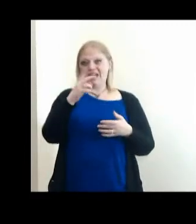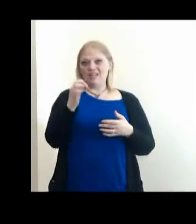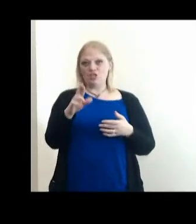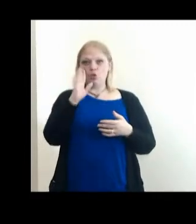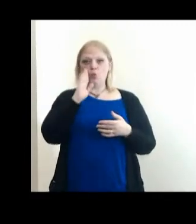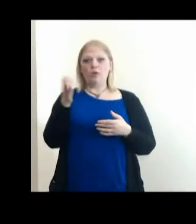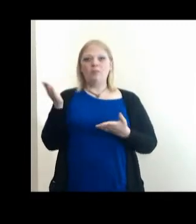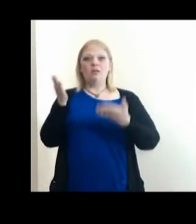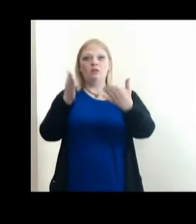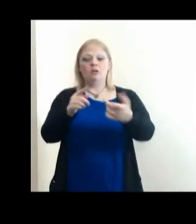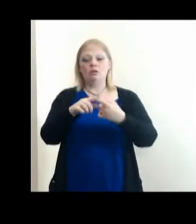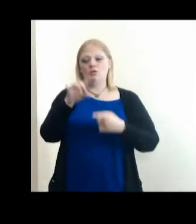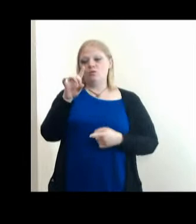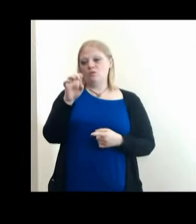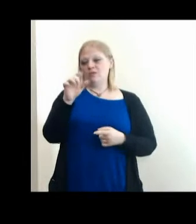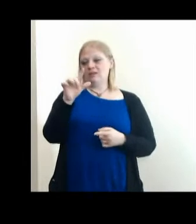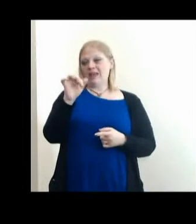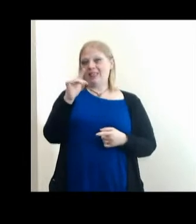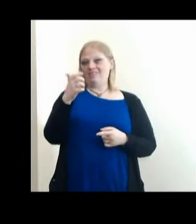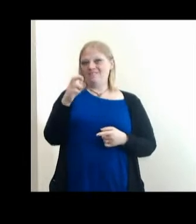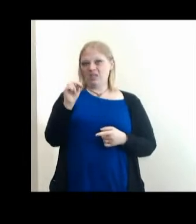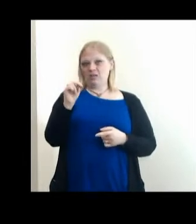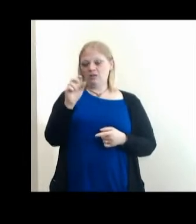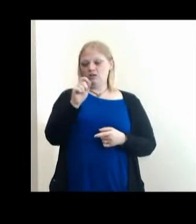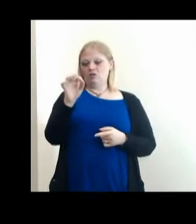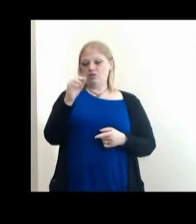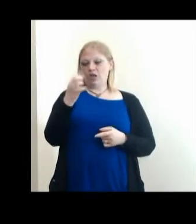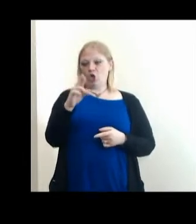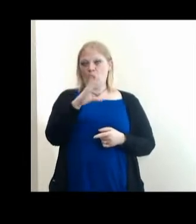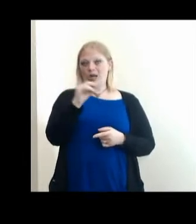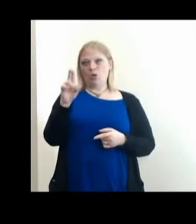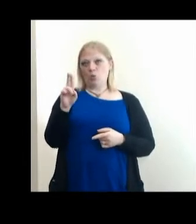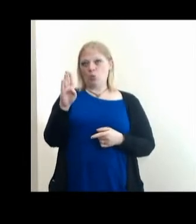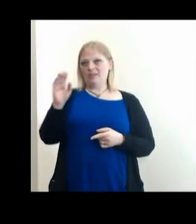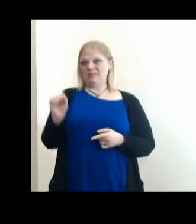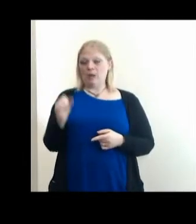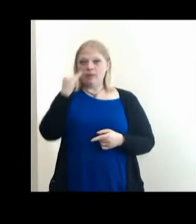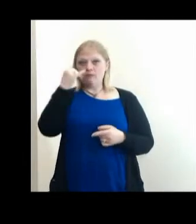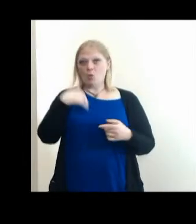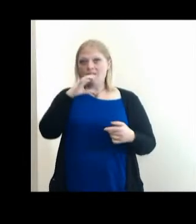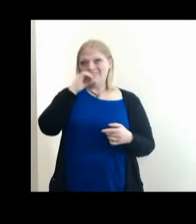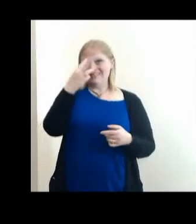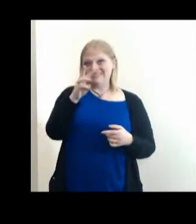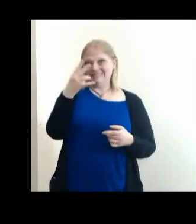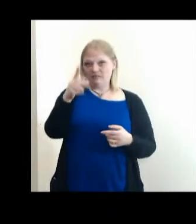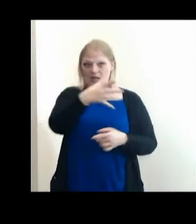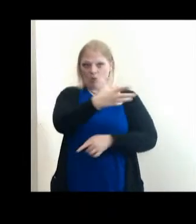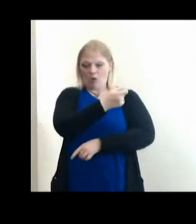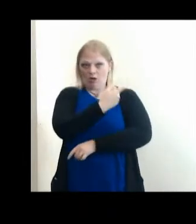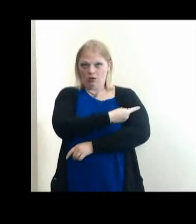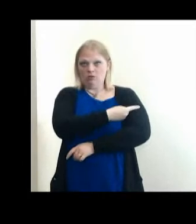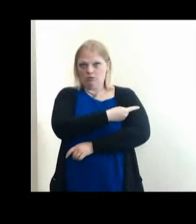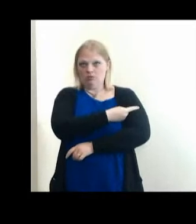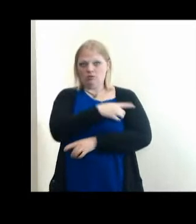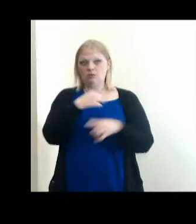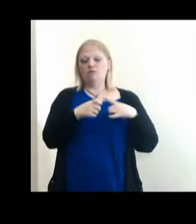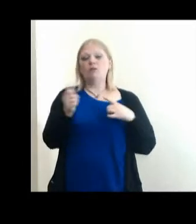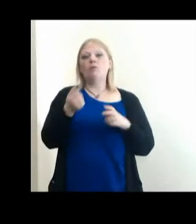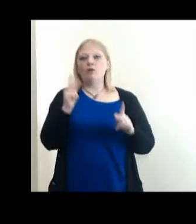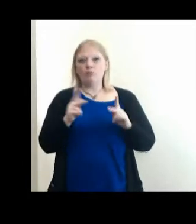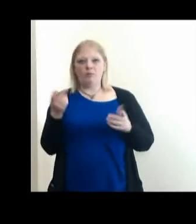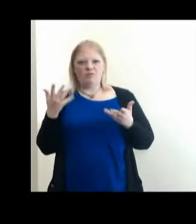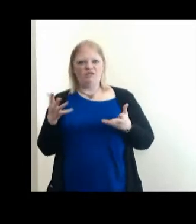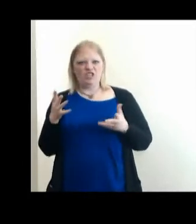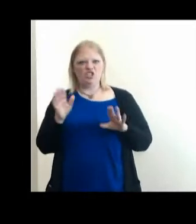Delavan Grider site as well as the UB South site. So if you have a 16 and 17-year-old that want vaccinated, and I know this from individuals who got